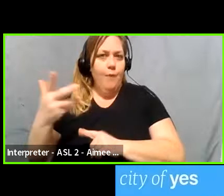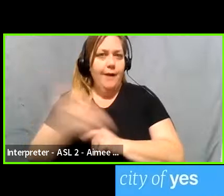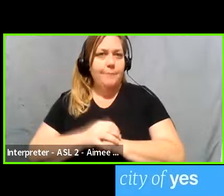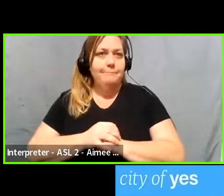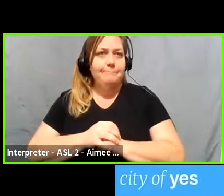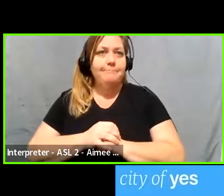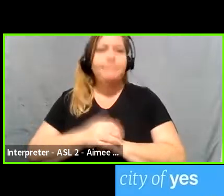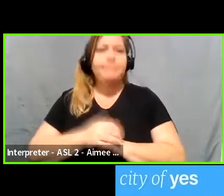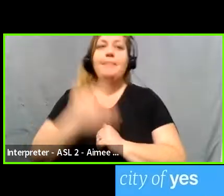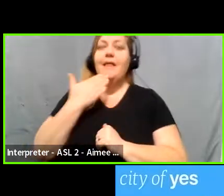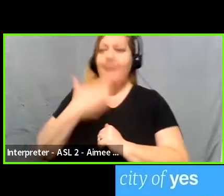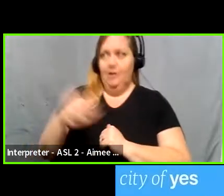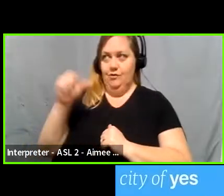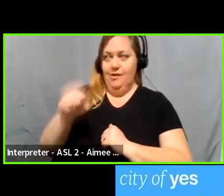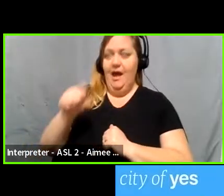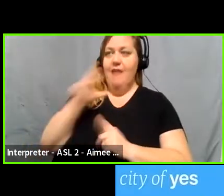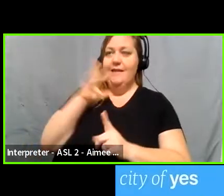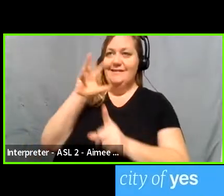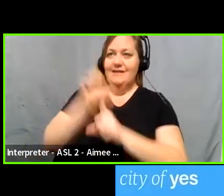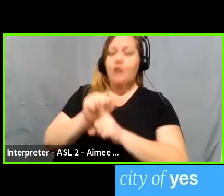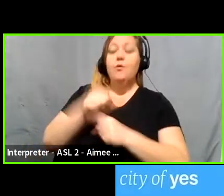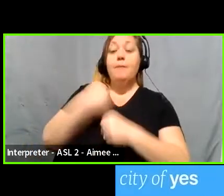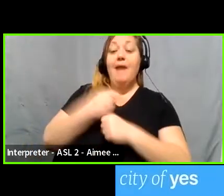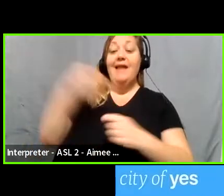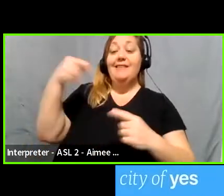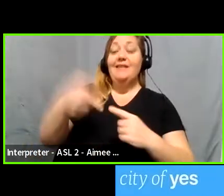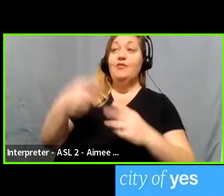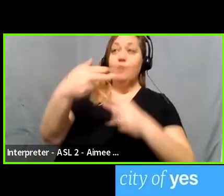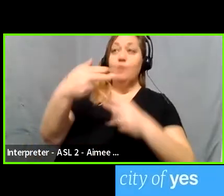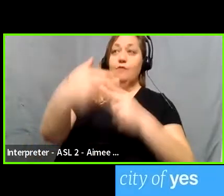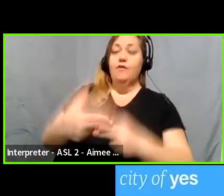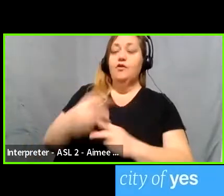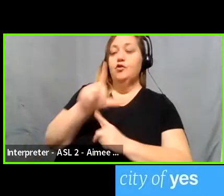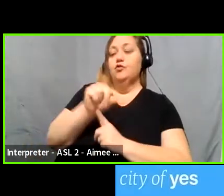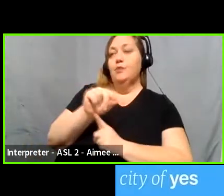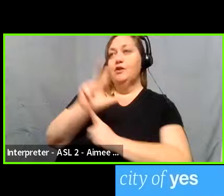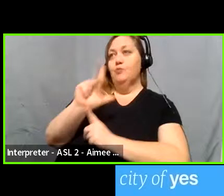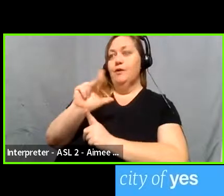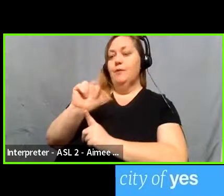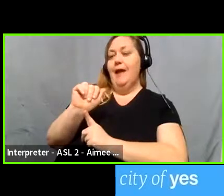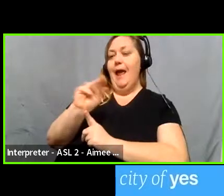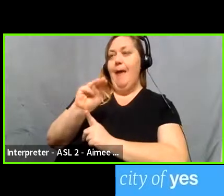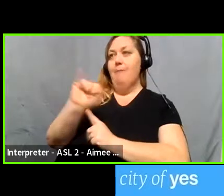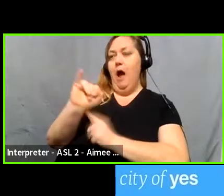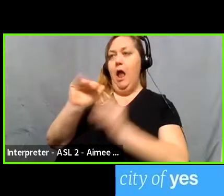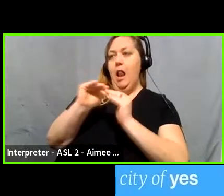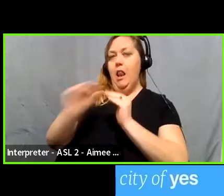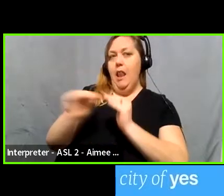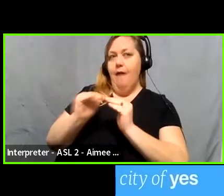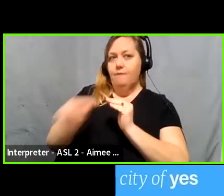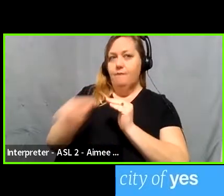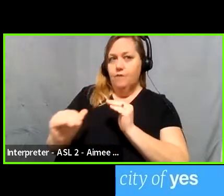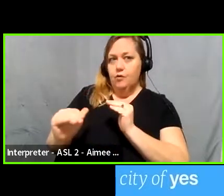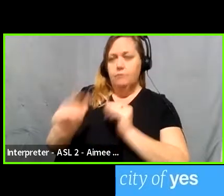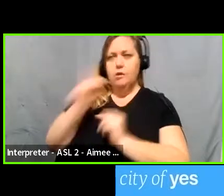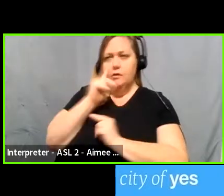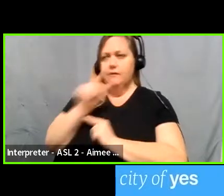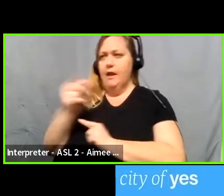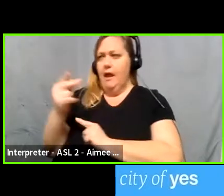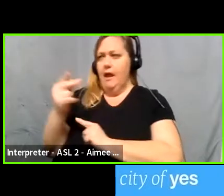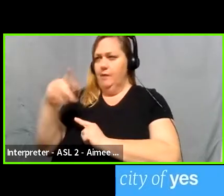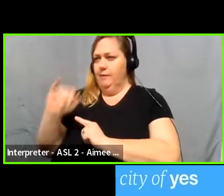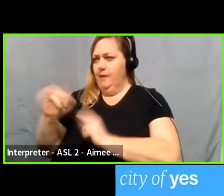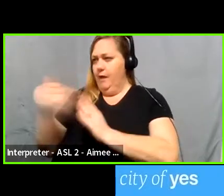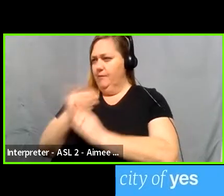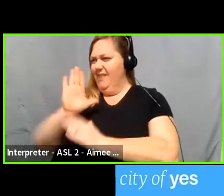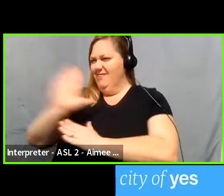for when we made this deck, we were referring to the 2023 AMI levels. It looks like HPD has updated their website to reflect